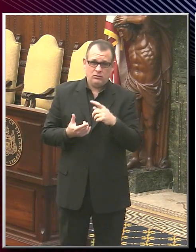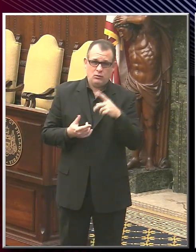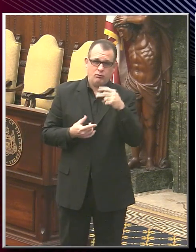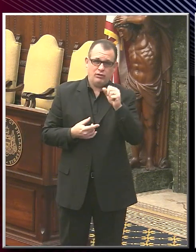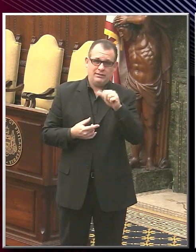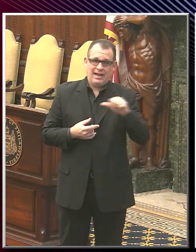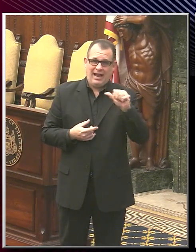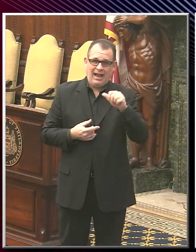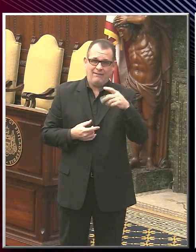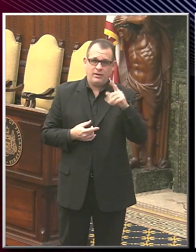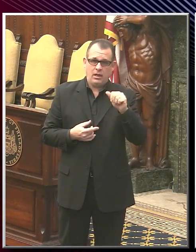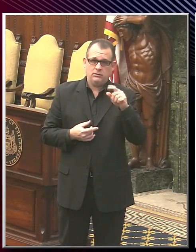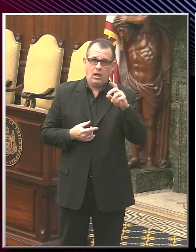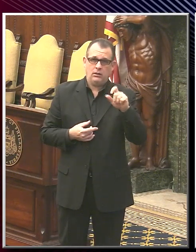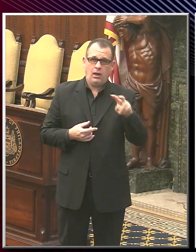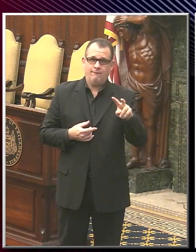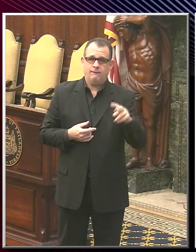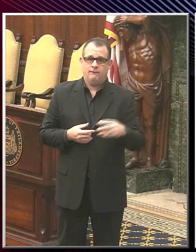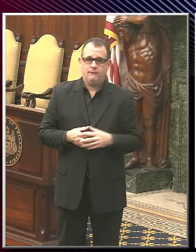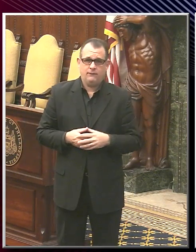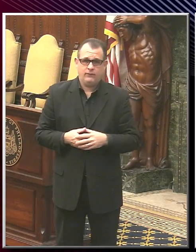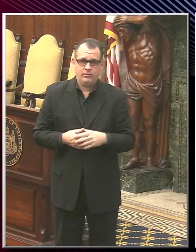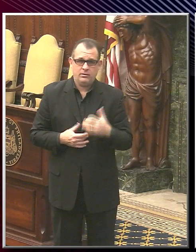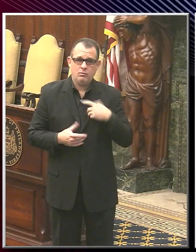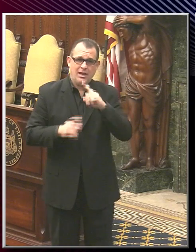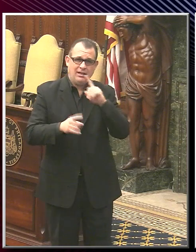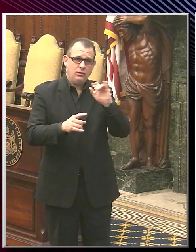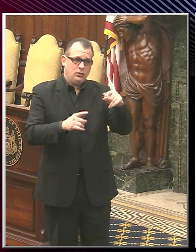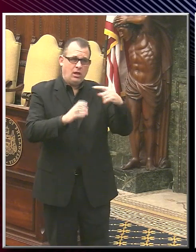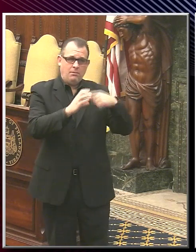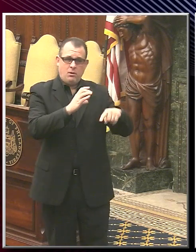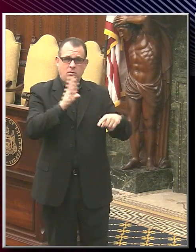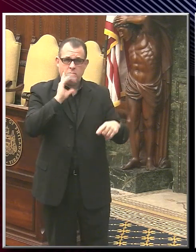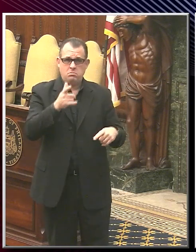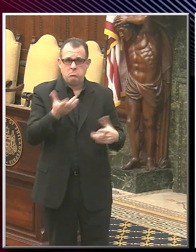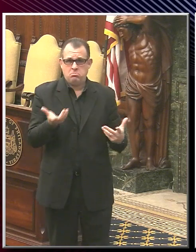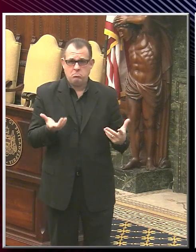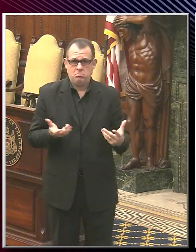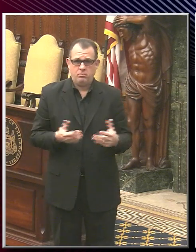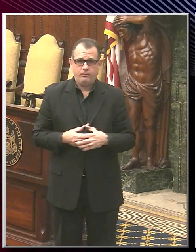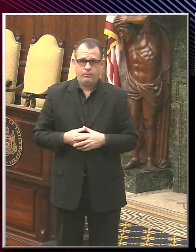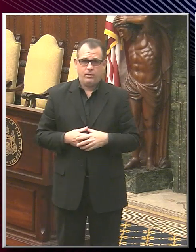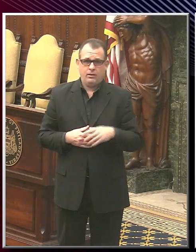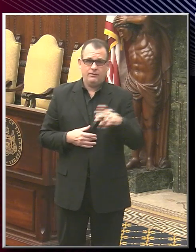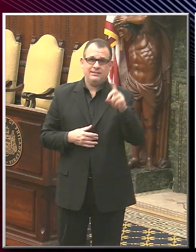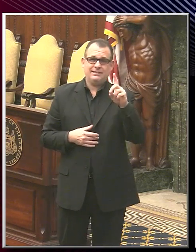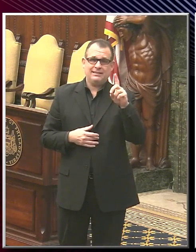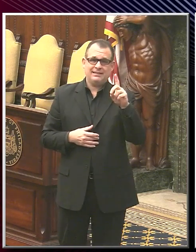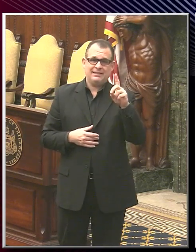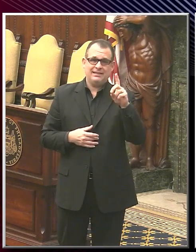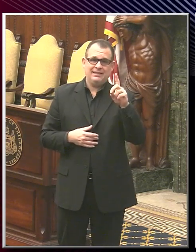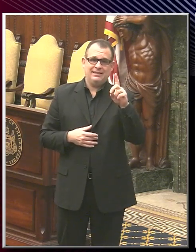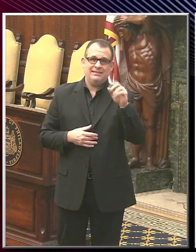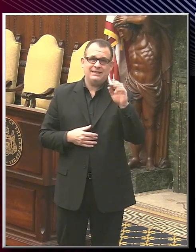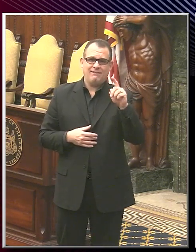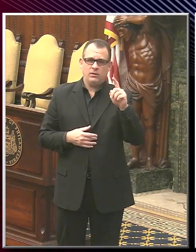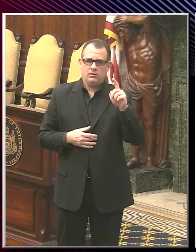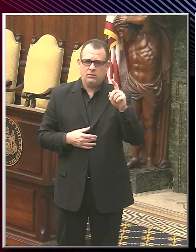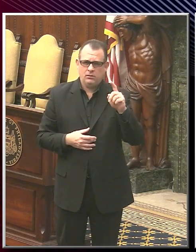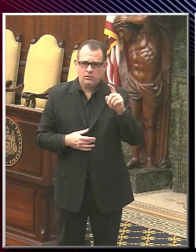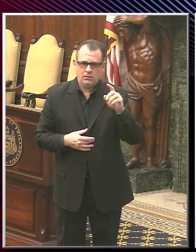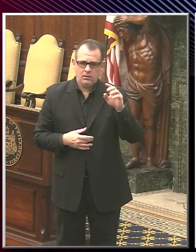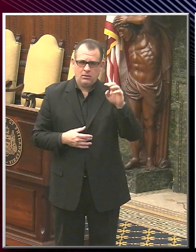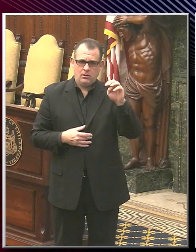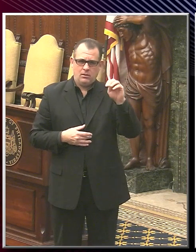get some new folks in here. So next up, we have David Melandra from Philly Sports Network. David, you can go ahead to ask your 2